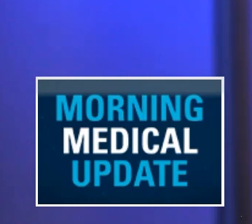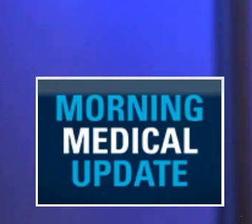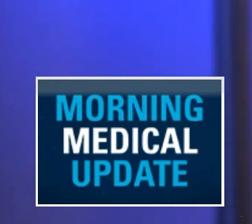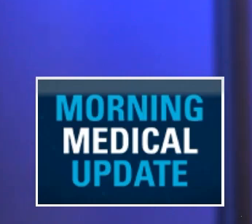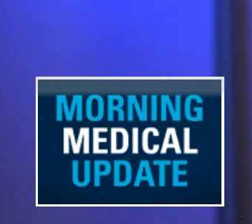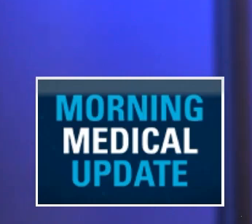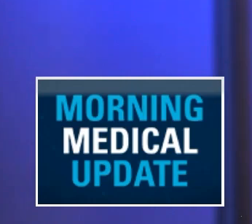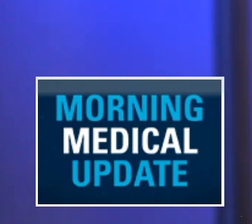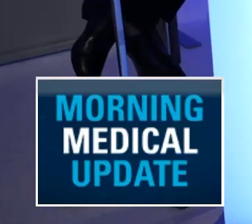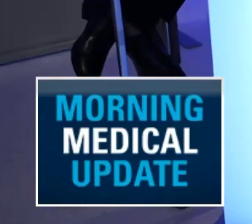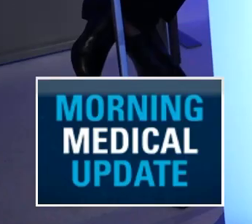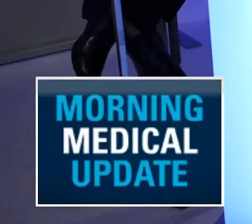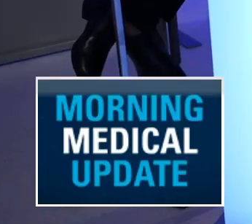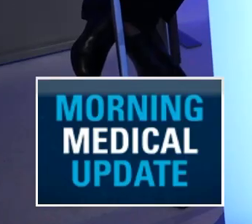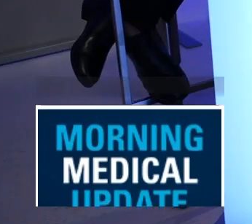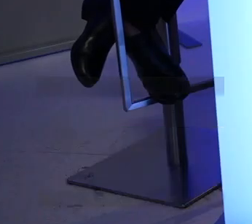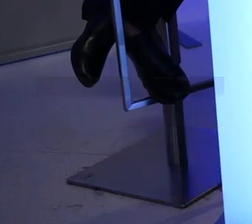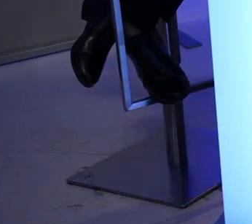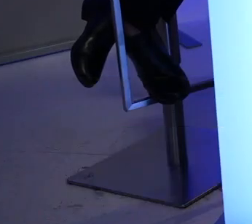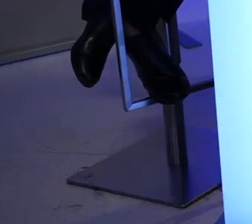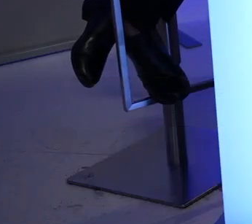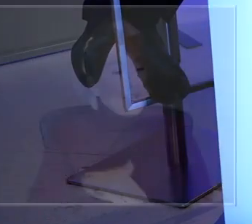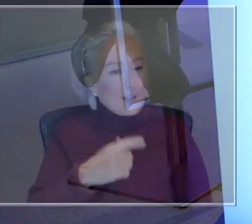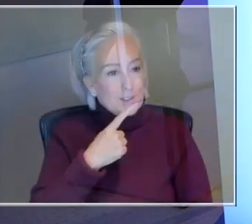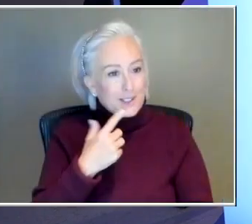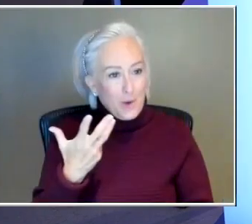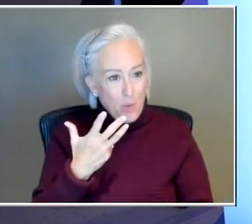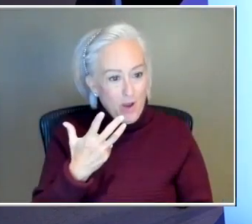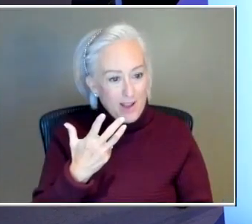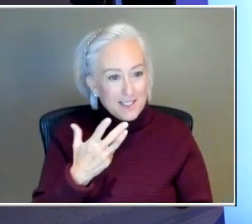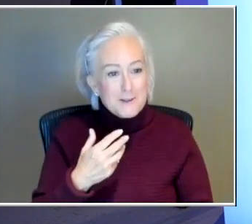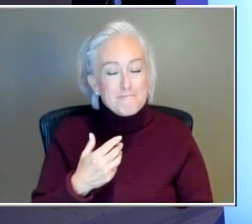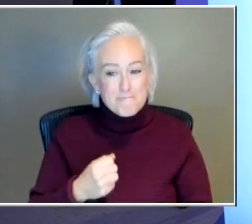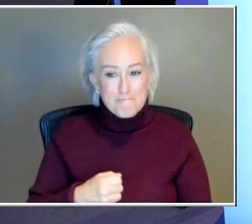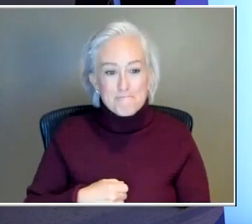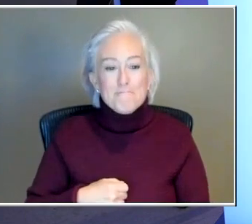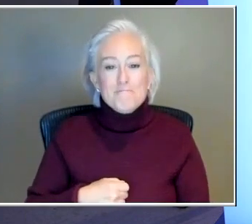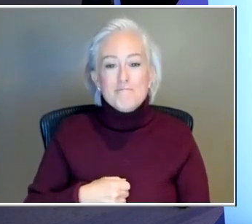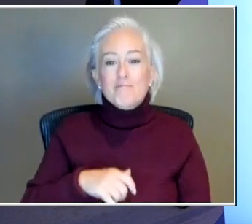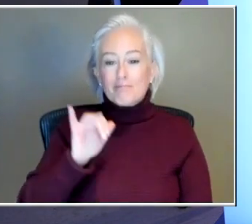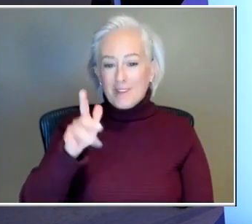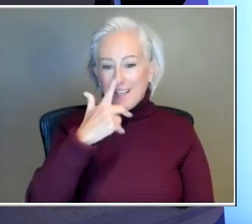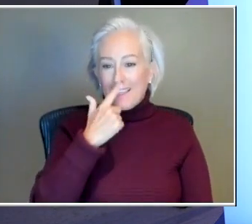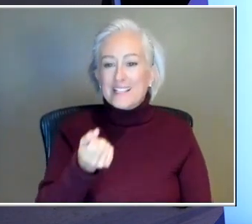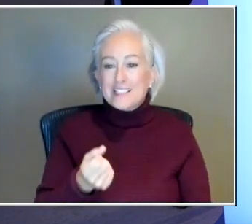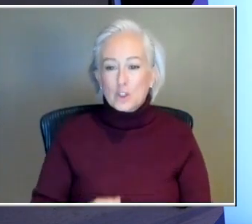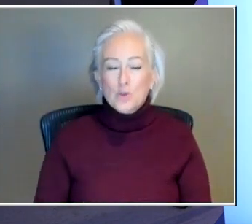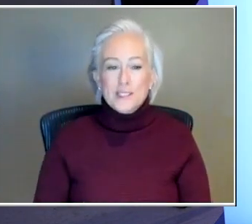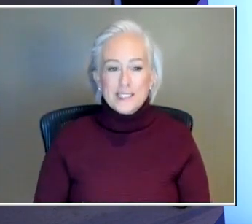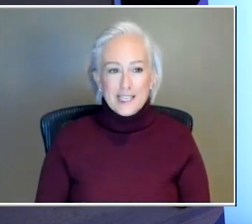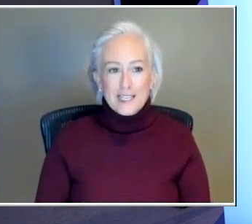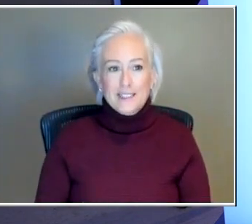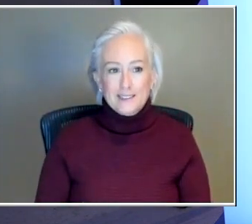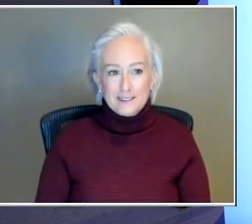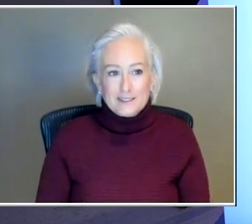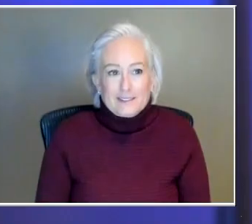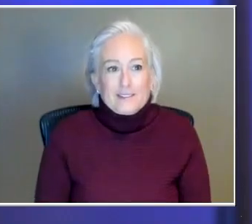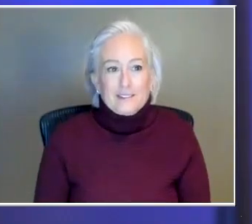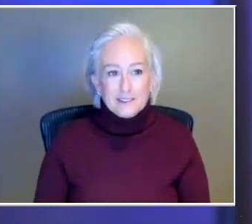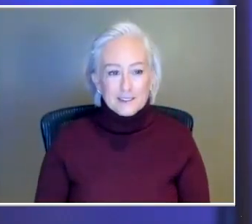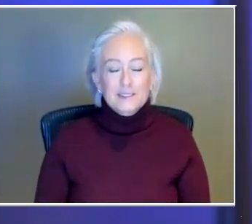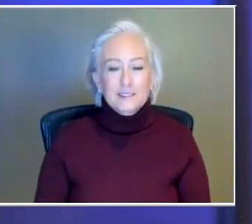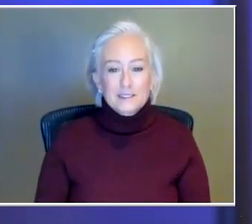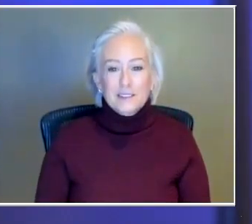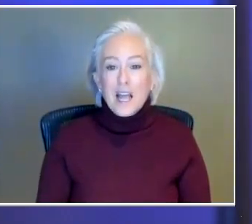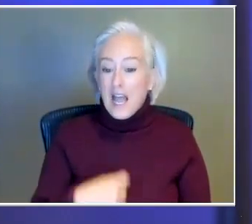us what the doctor told you about, the doctor, yeah, about you before, because that's very interesting. I had gone in for one of my appointments and just told him I'm pregnant